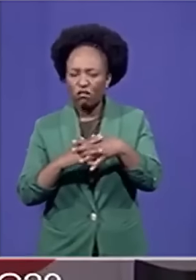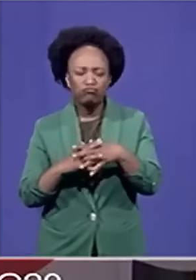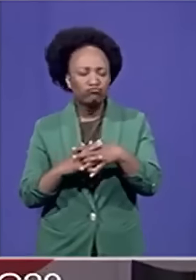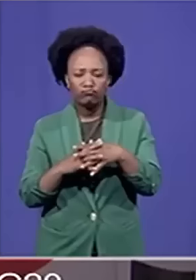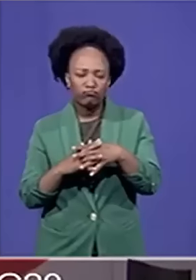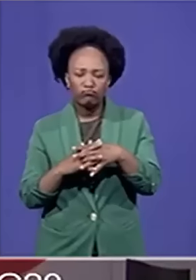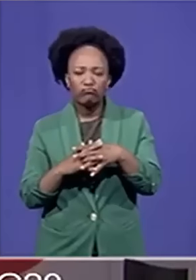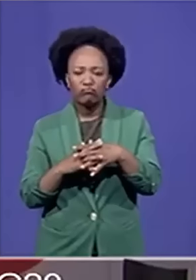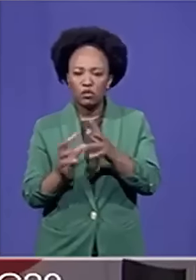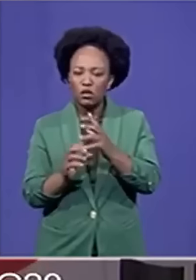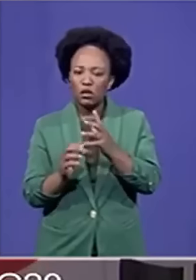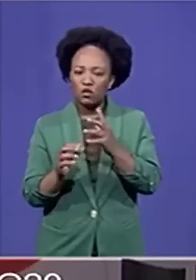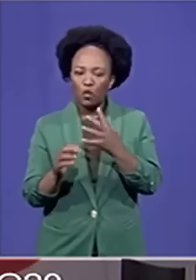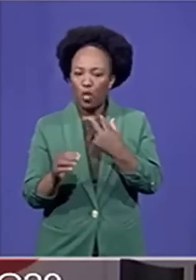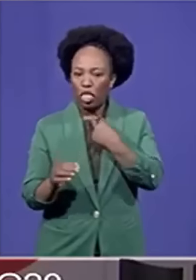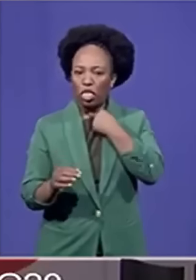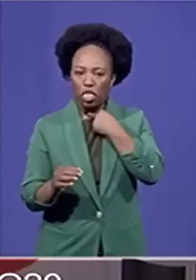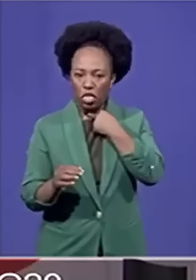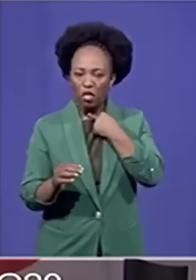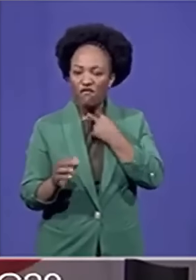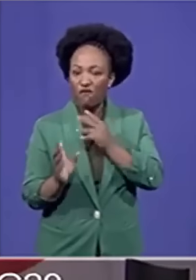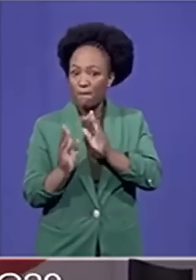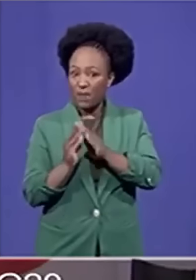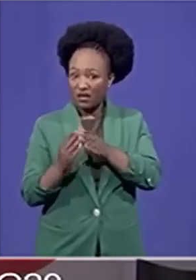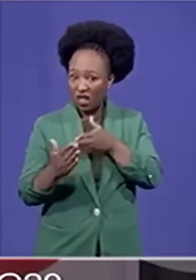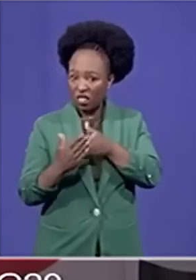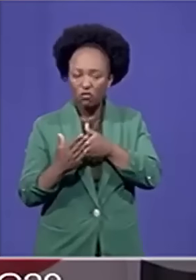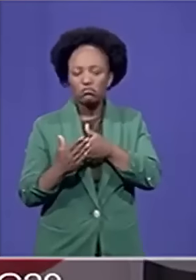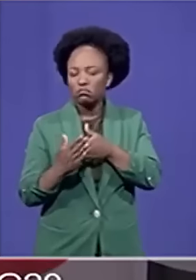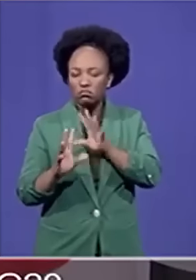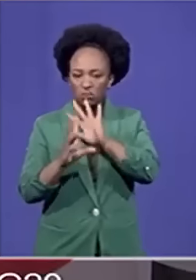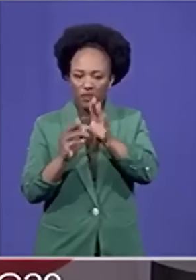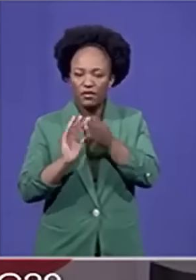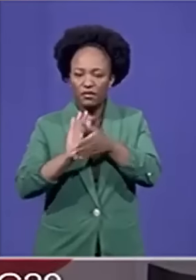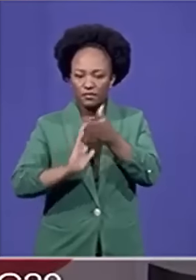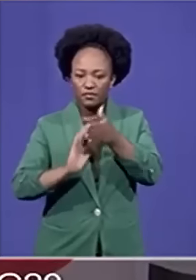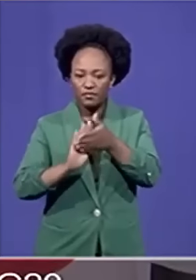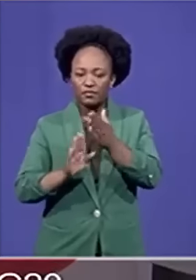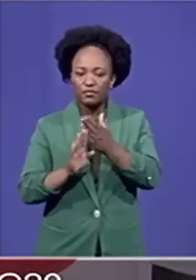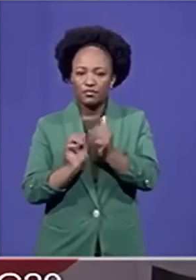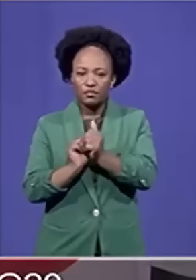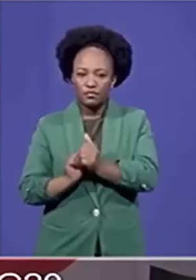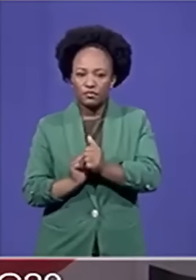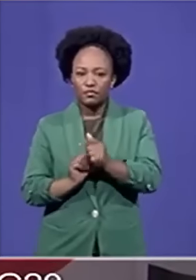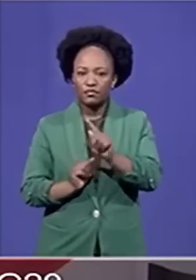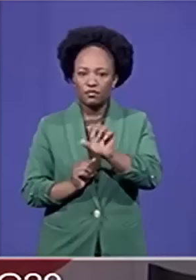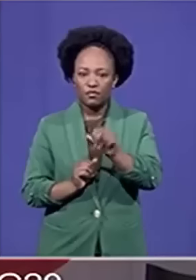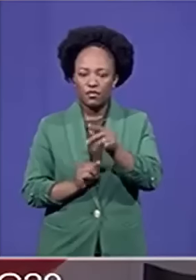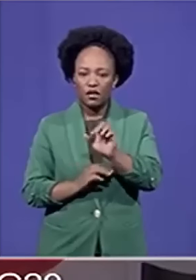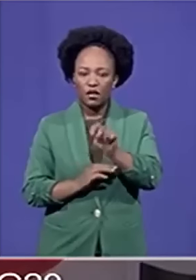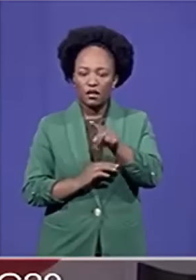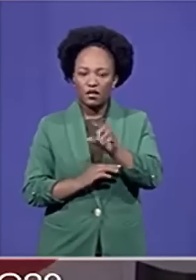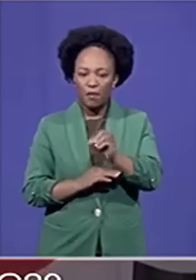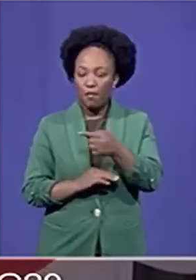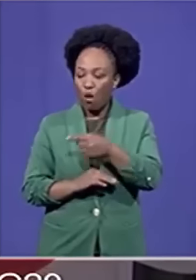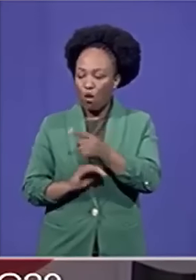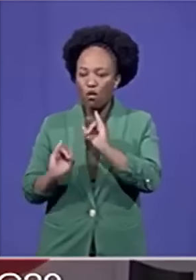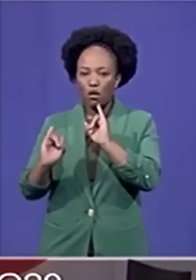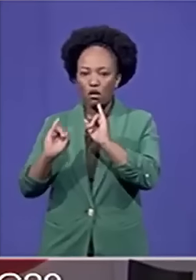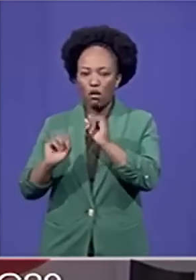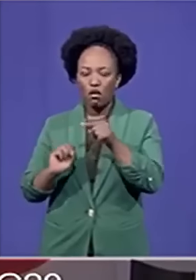be le diketsahalo tse sidisang seboka sena, mme mosebetsi mmoho le rona e leng Tshepo Thobane o tlo buisana